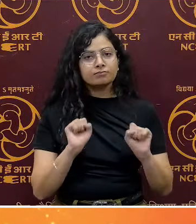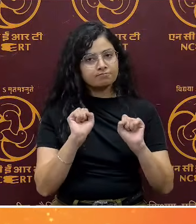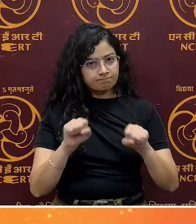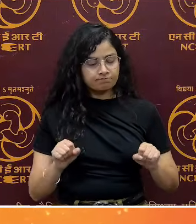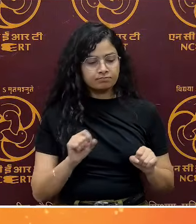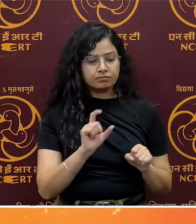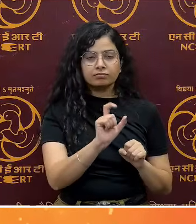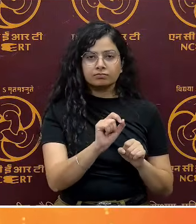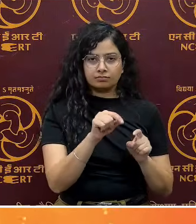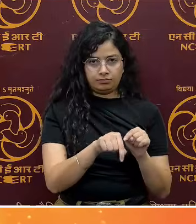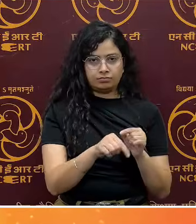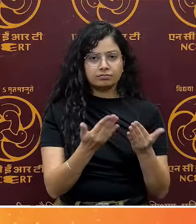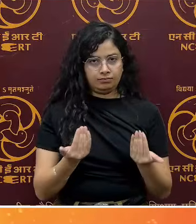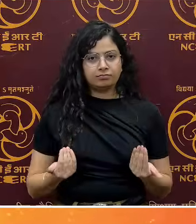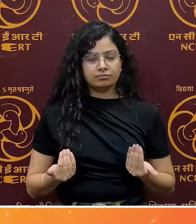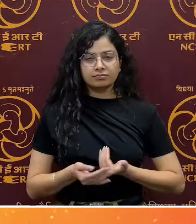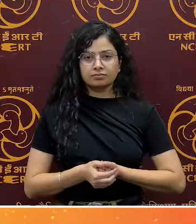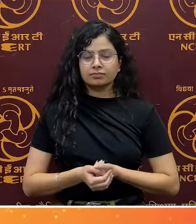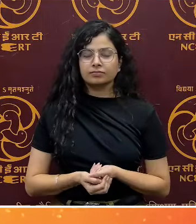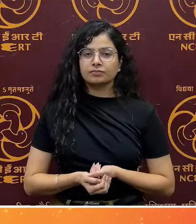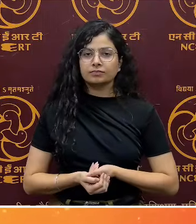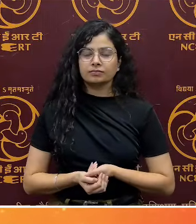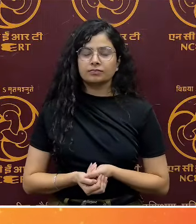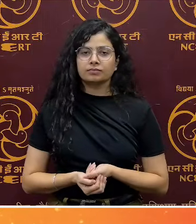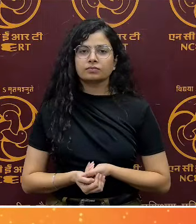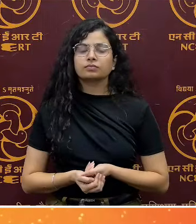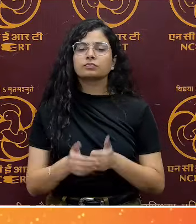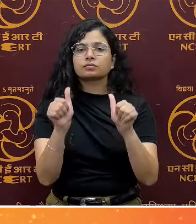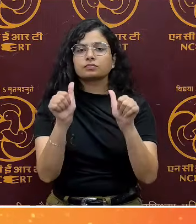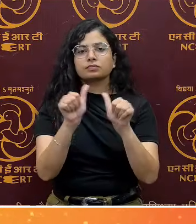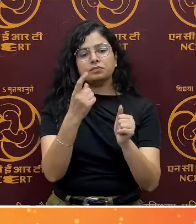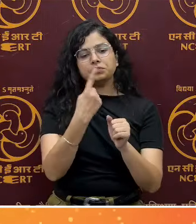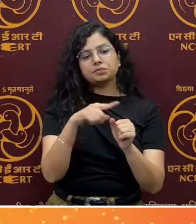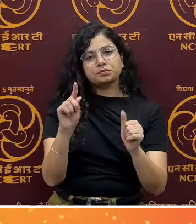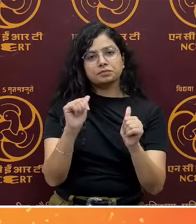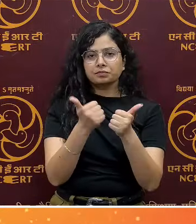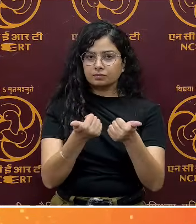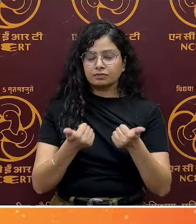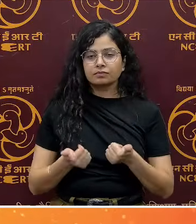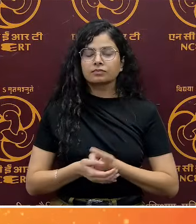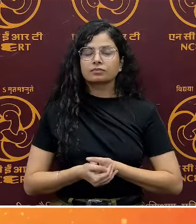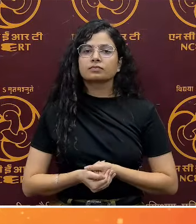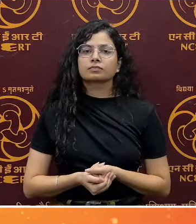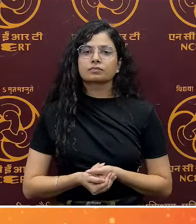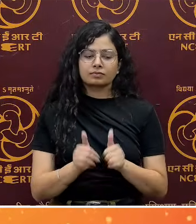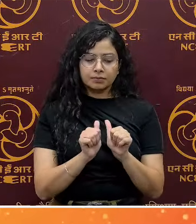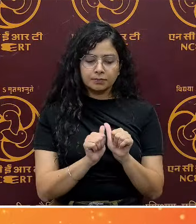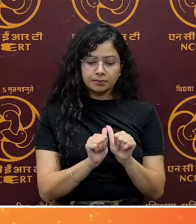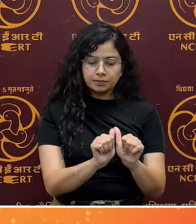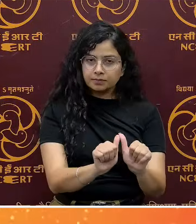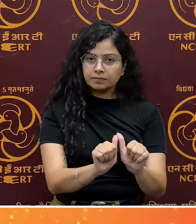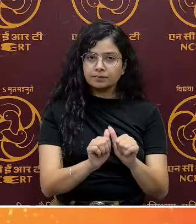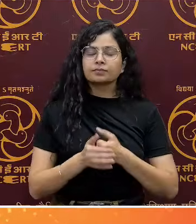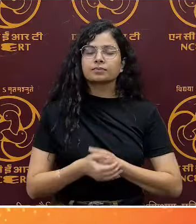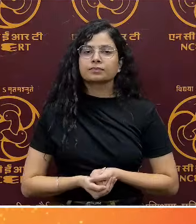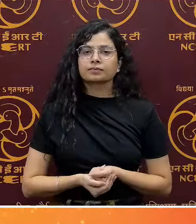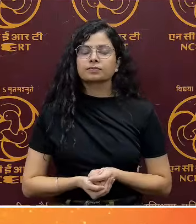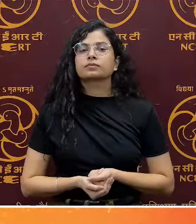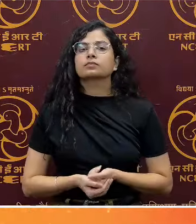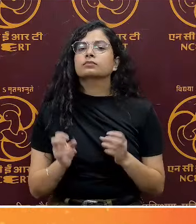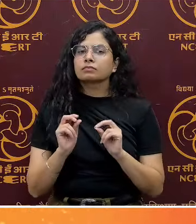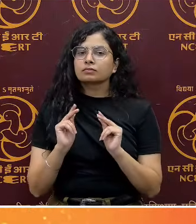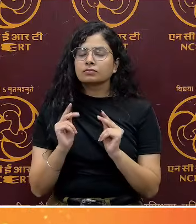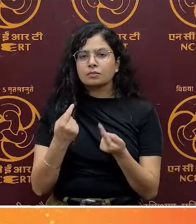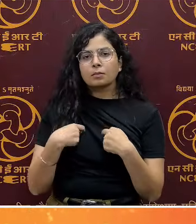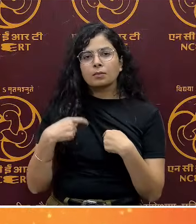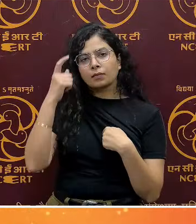option. This option A is correct. So we will submit it, and this is. So sir,